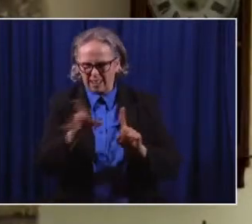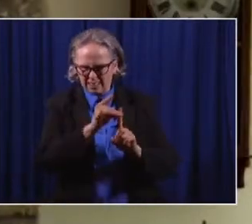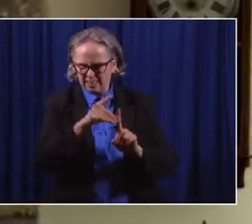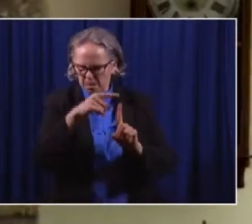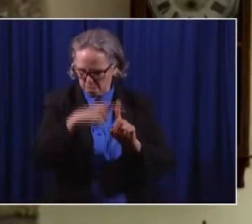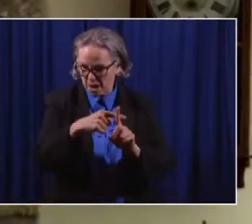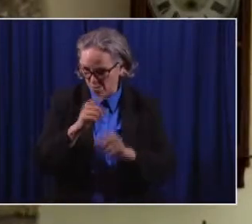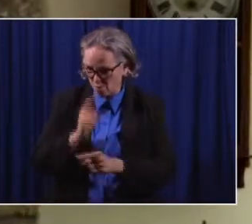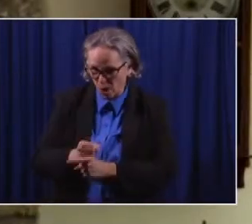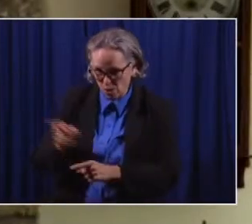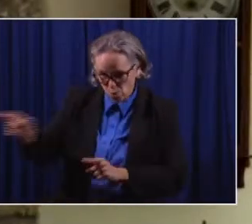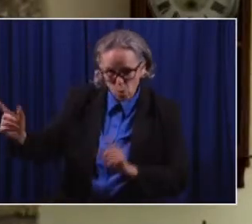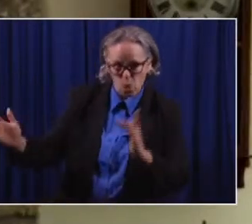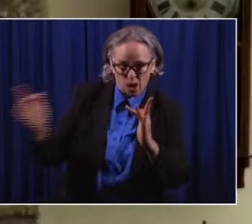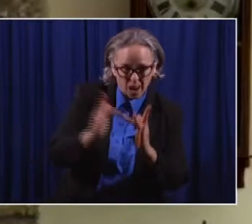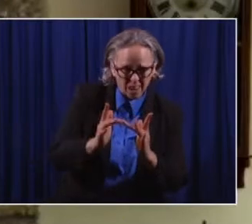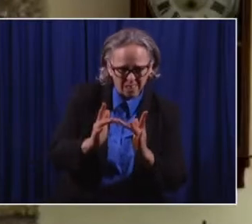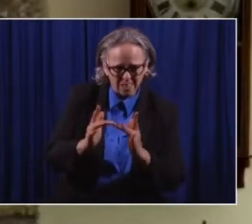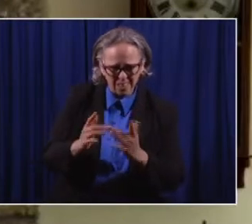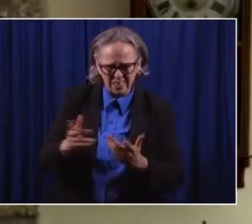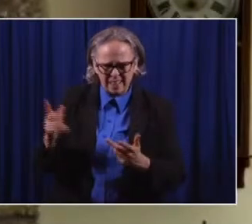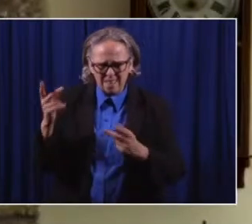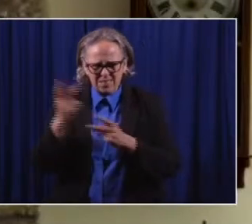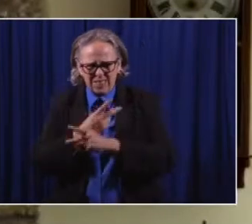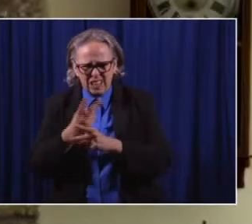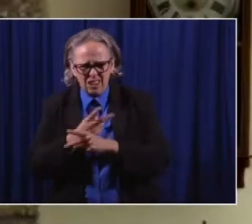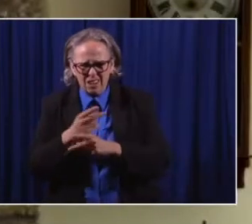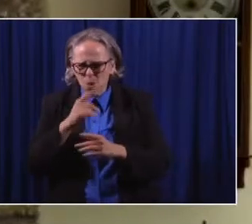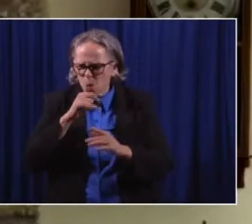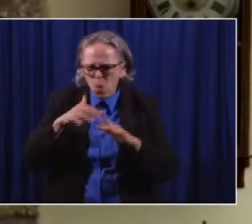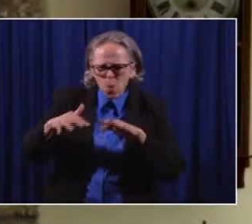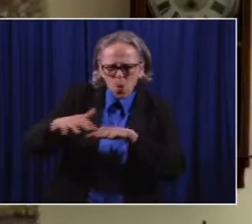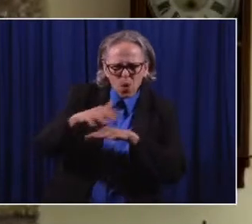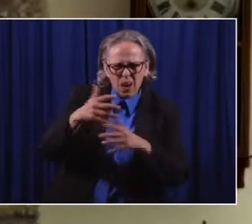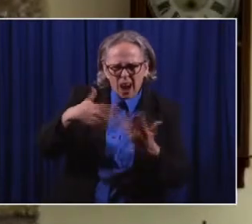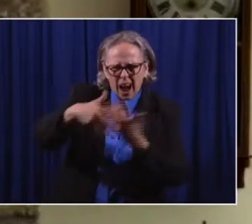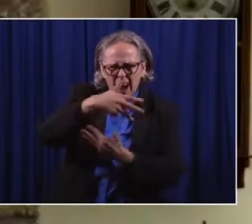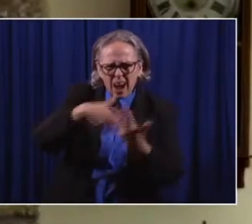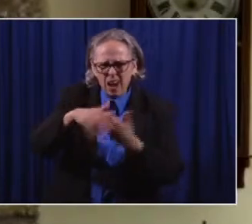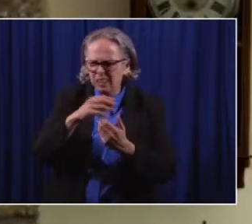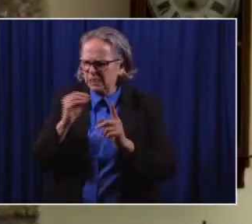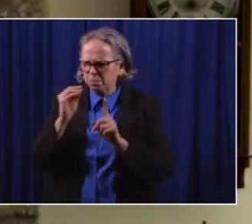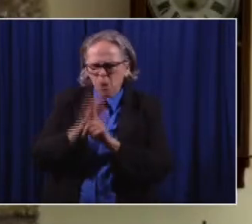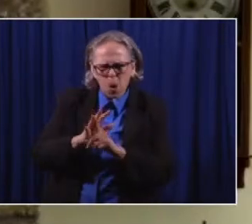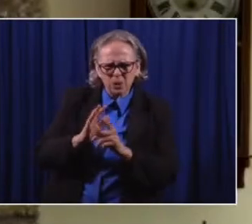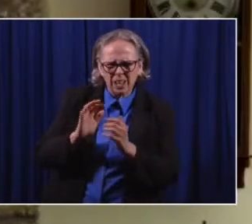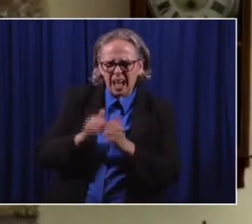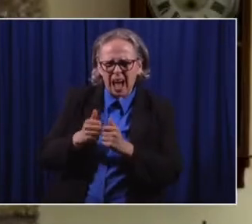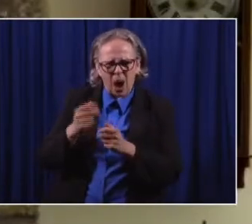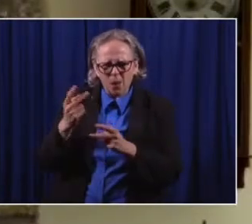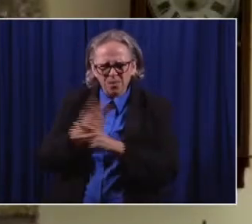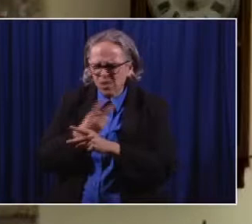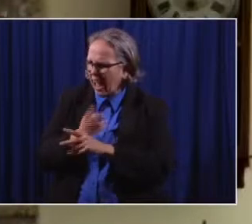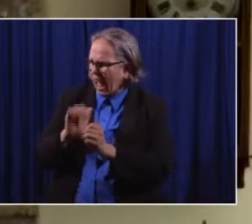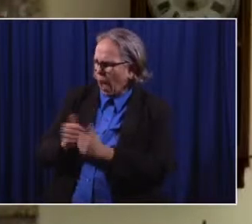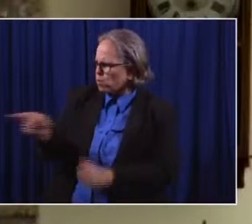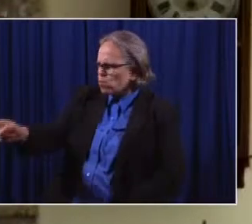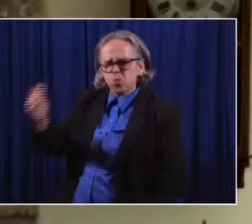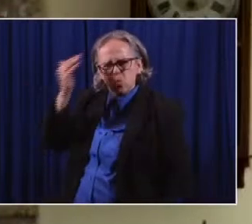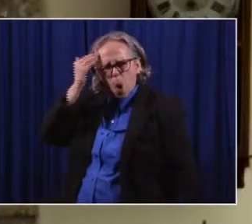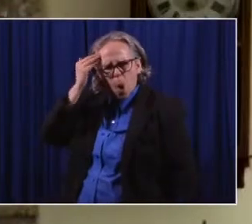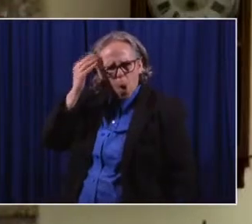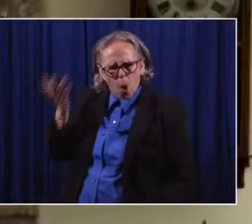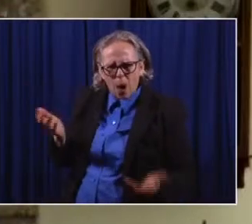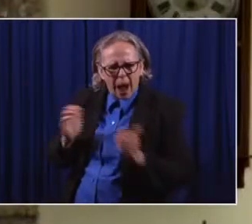now trying to determine, who might they have infected, what are some of the variables, the criteria?